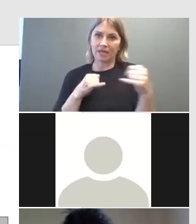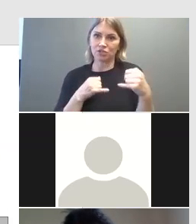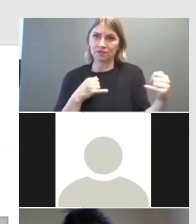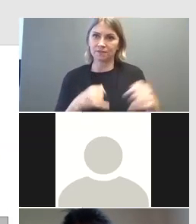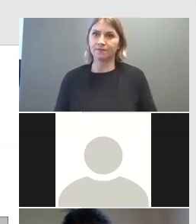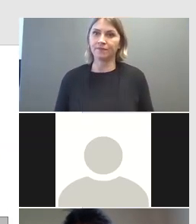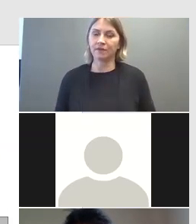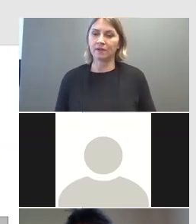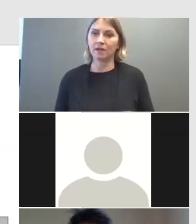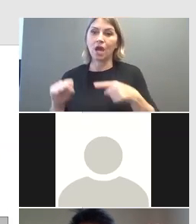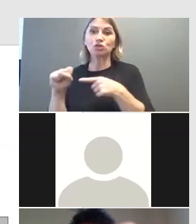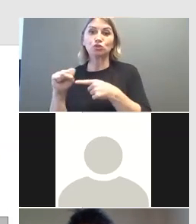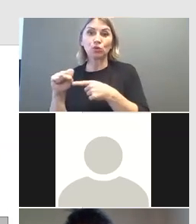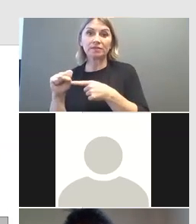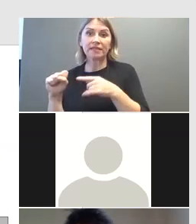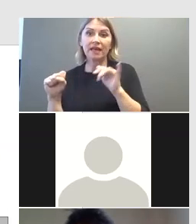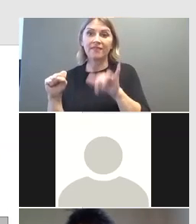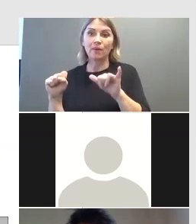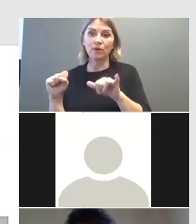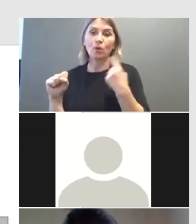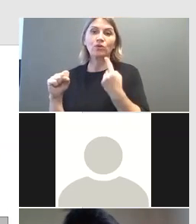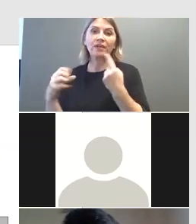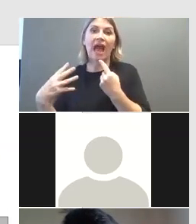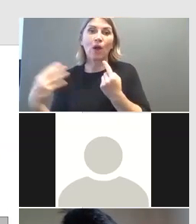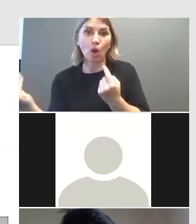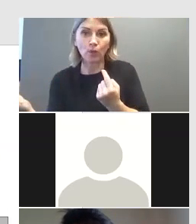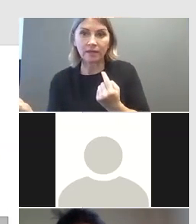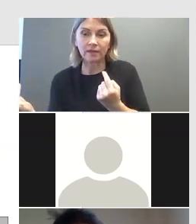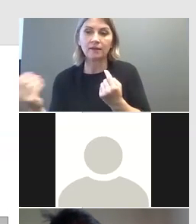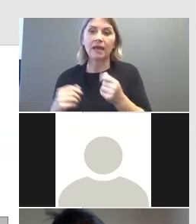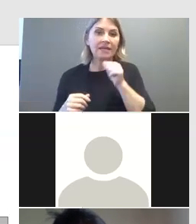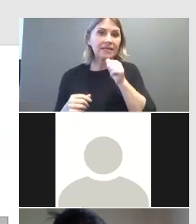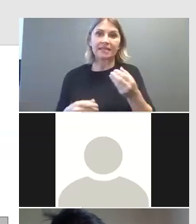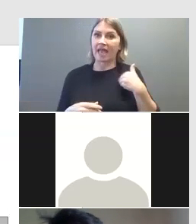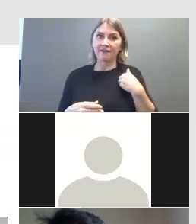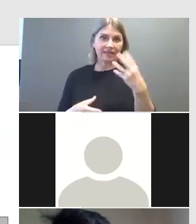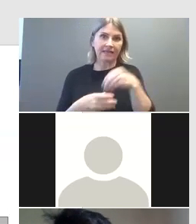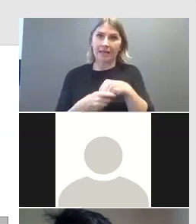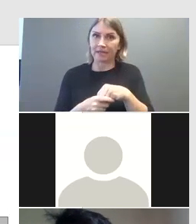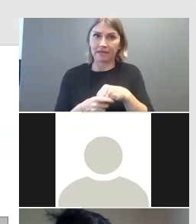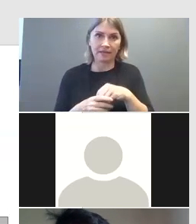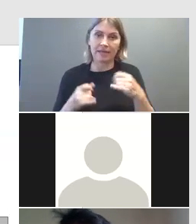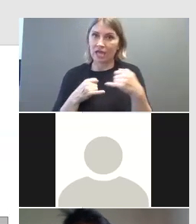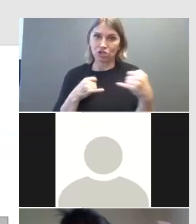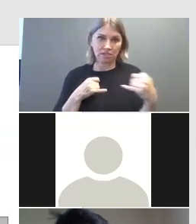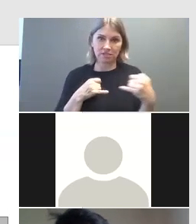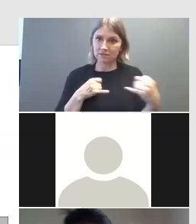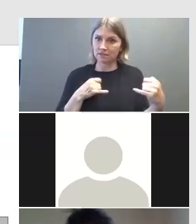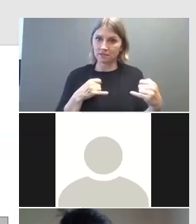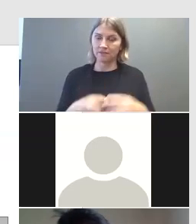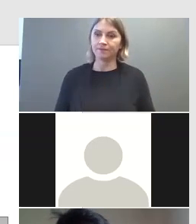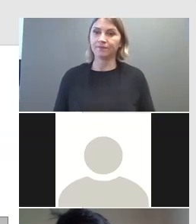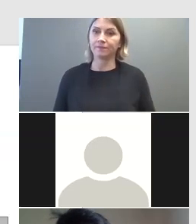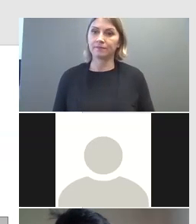A source would be where it only has outgoing edges but no incoming edges. And there are nodes in between where it's partly a